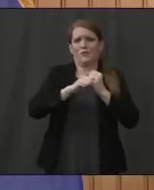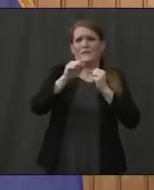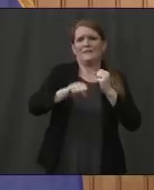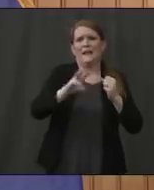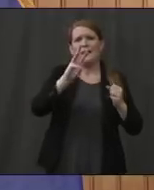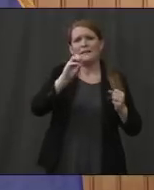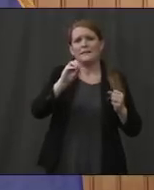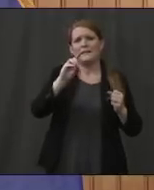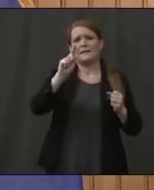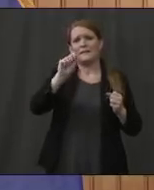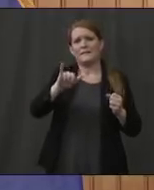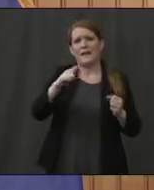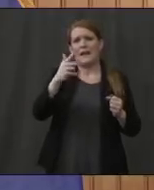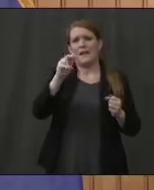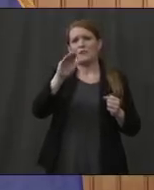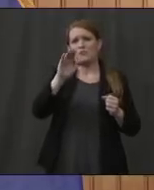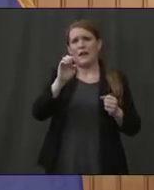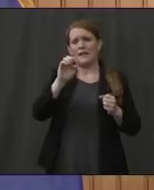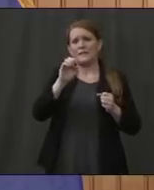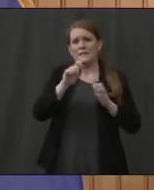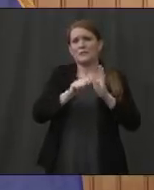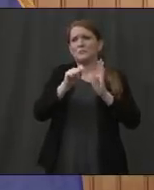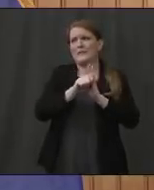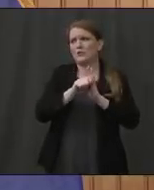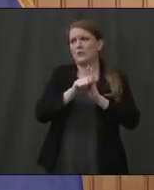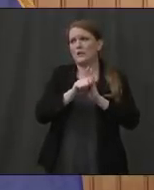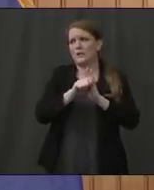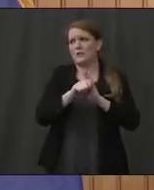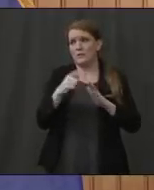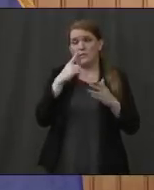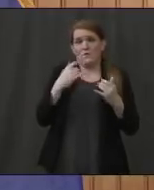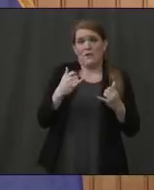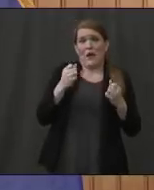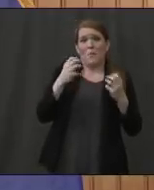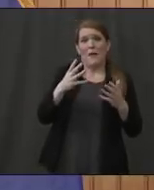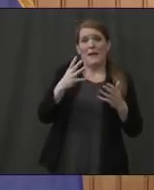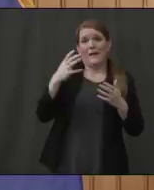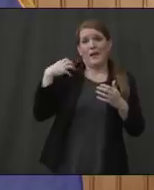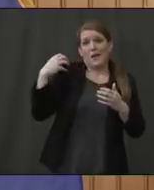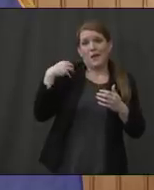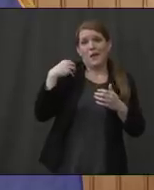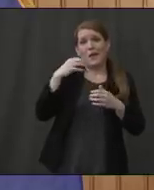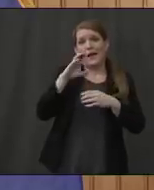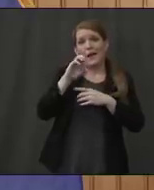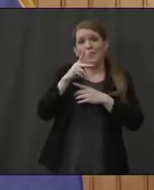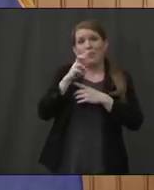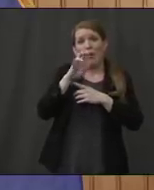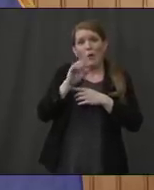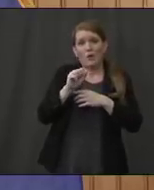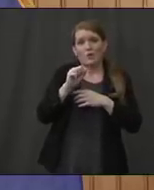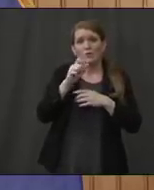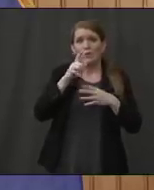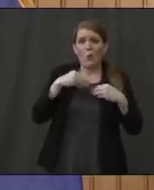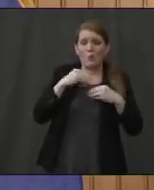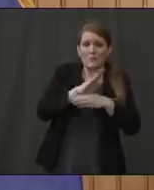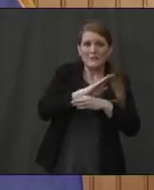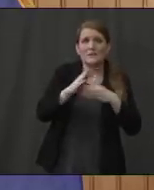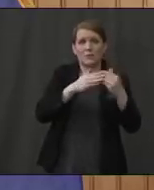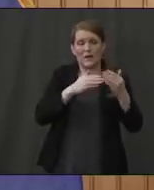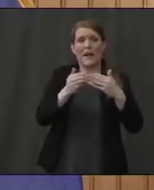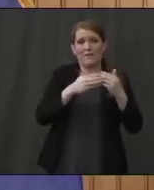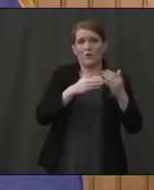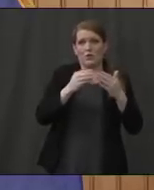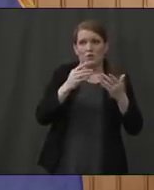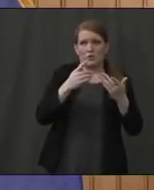who haven't paid their March bill, who utilized that 30-day grace period, are now going to be dropped for their April 1st. Yeah, other states are doing